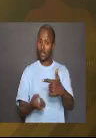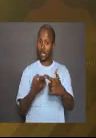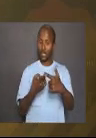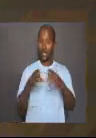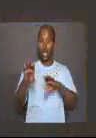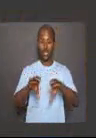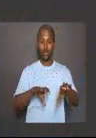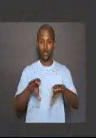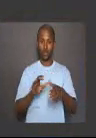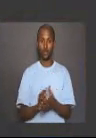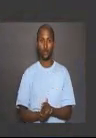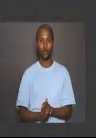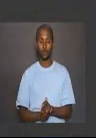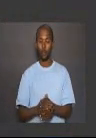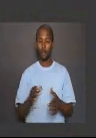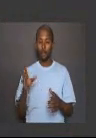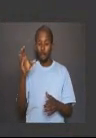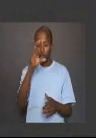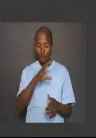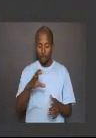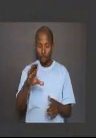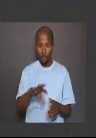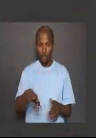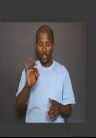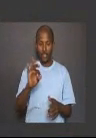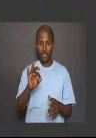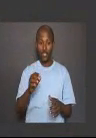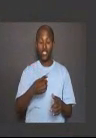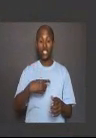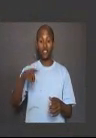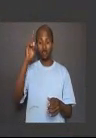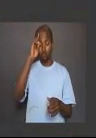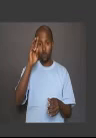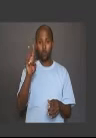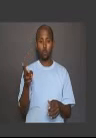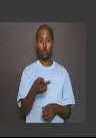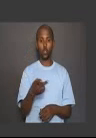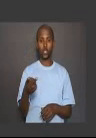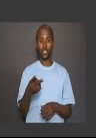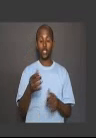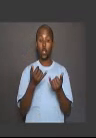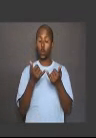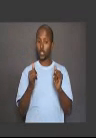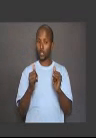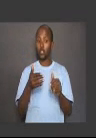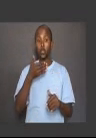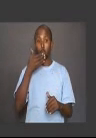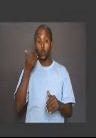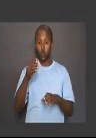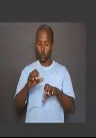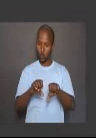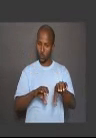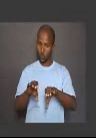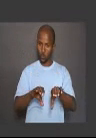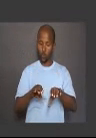activity. Find the derivatives of both of these quotients. Do your best, and